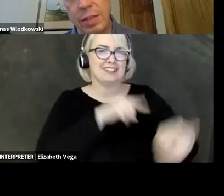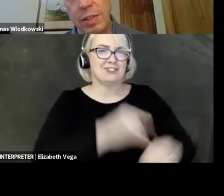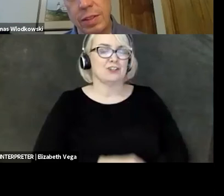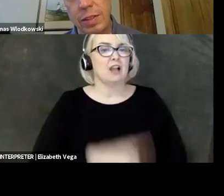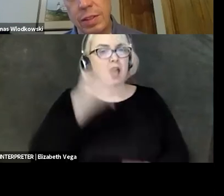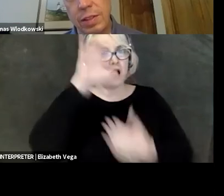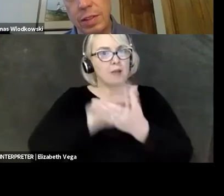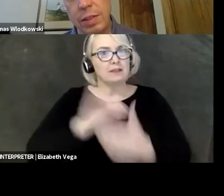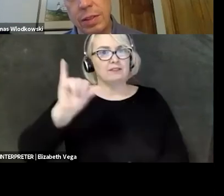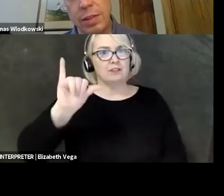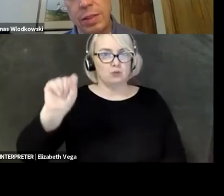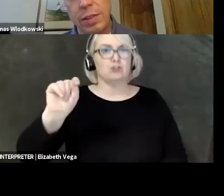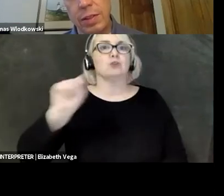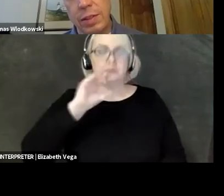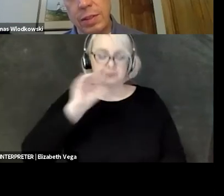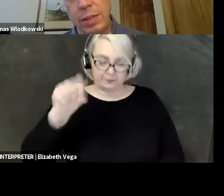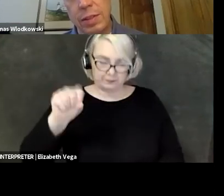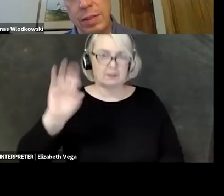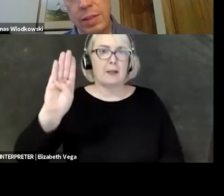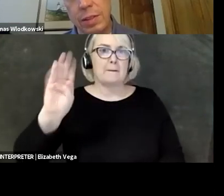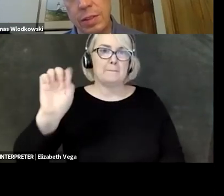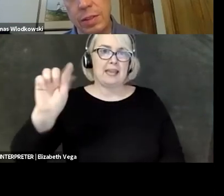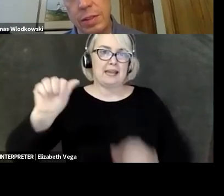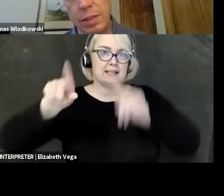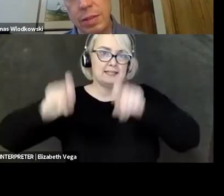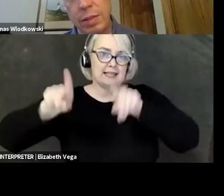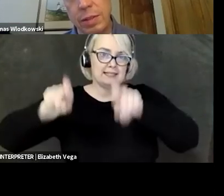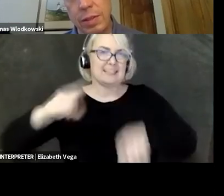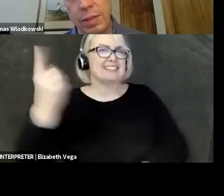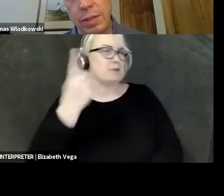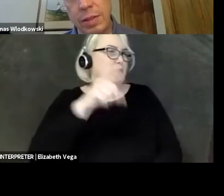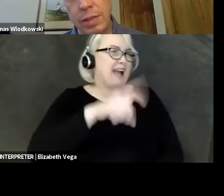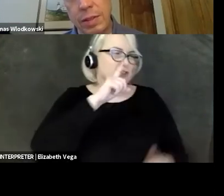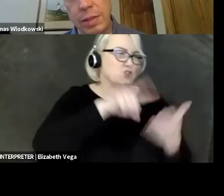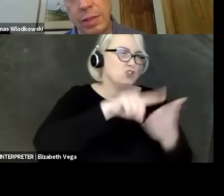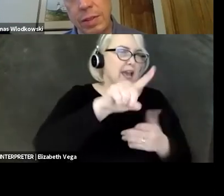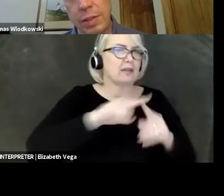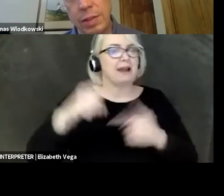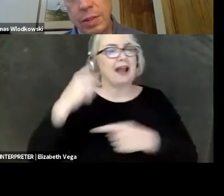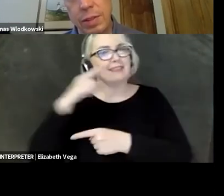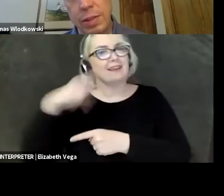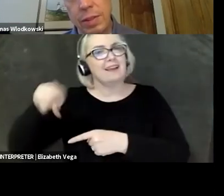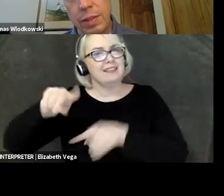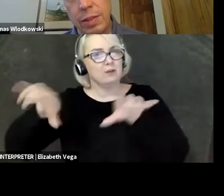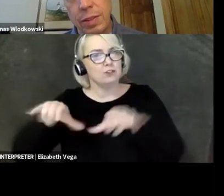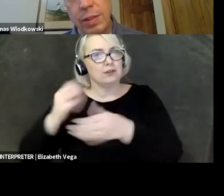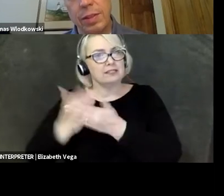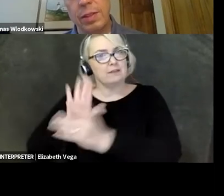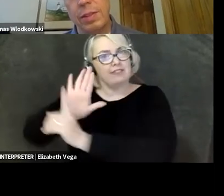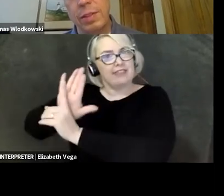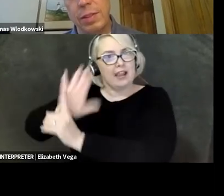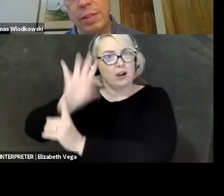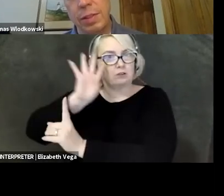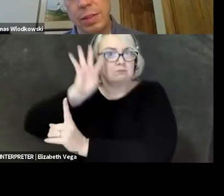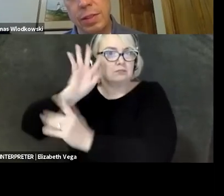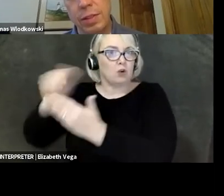YouTube is in a beta stage, and you, someone will have to research this, but I think they were doing some original content and using audio description. If you're